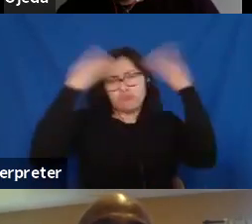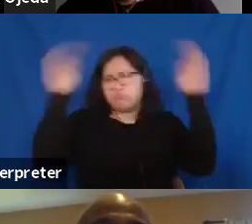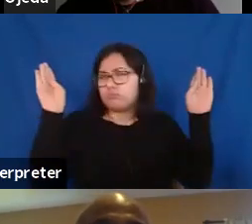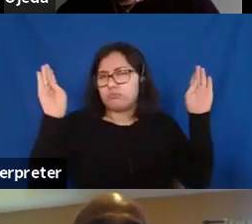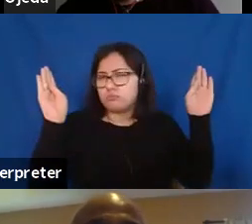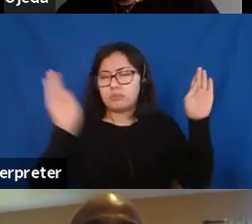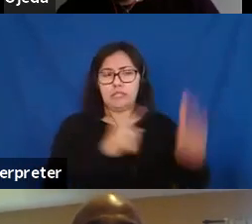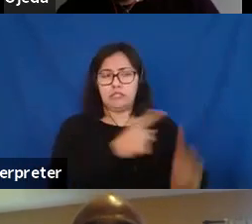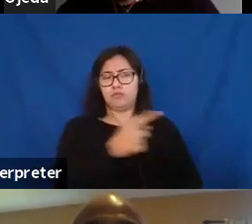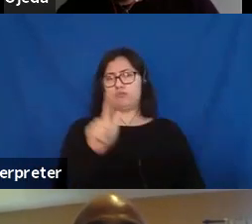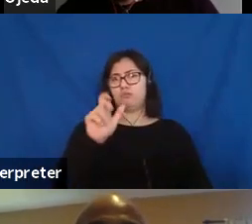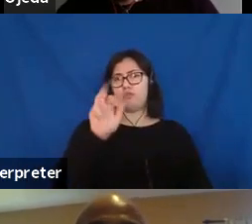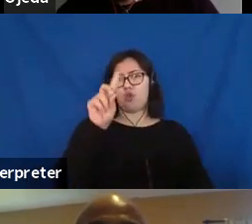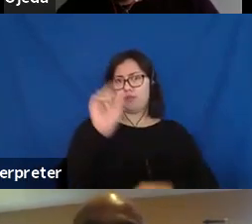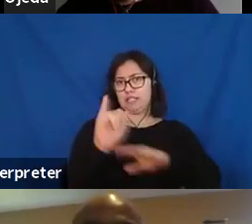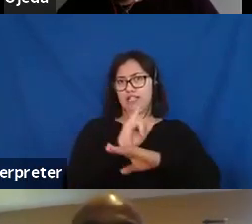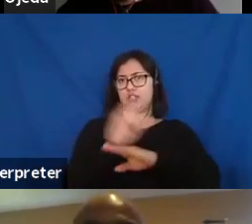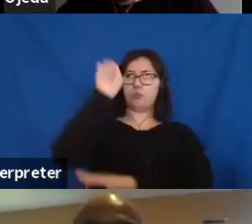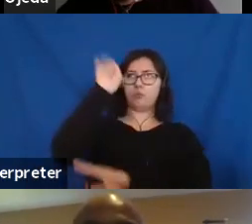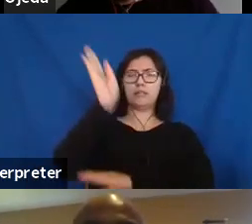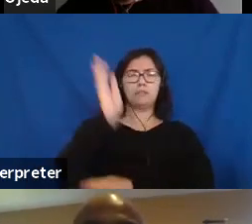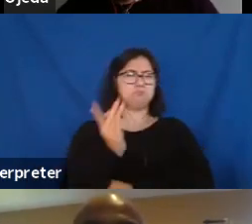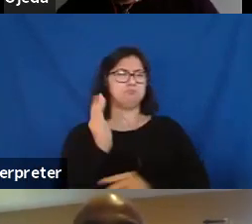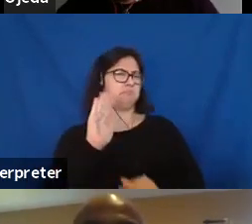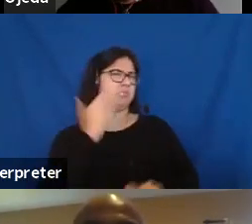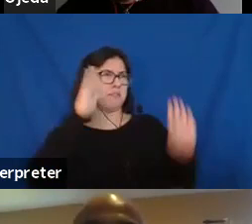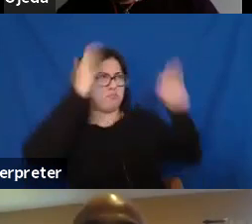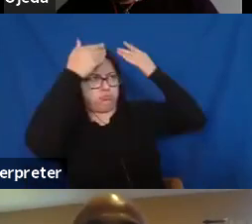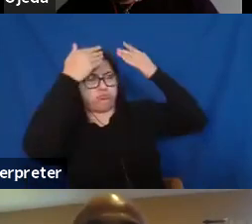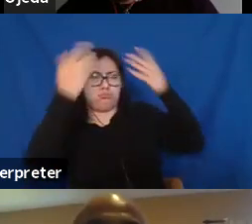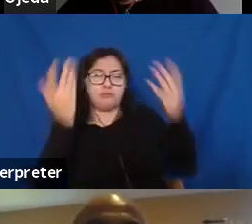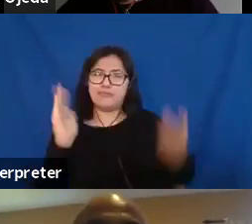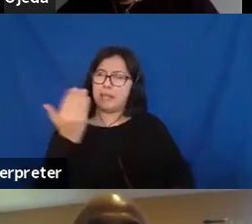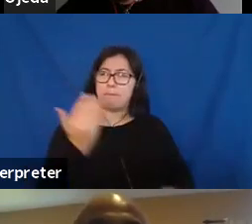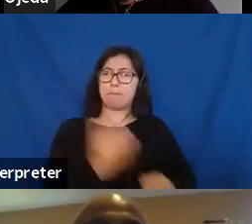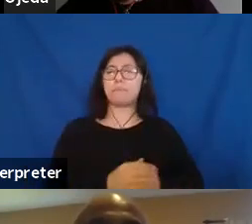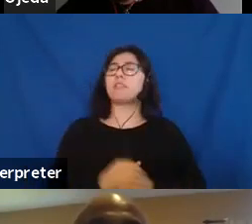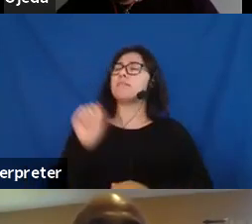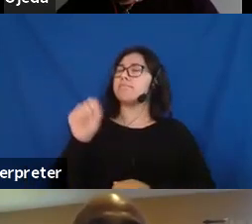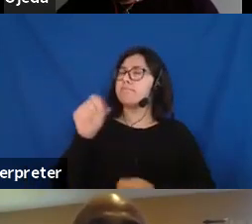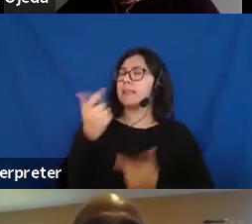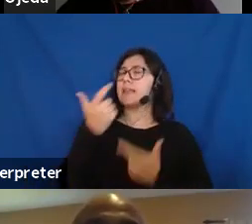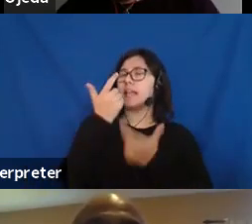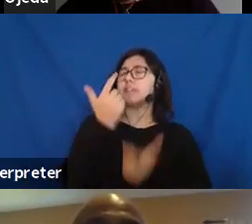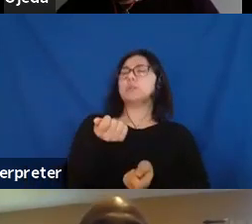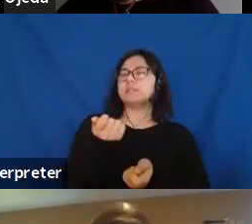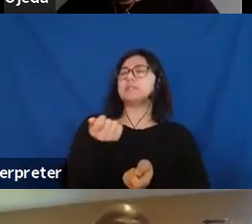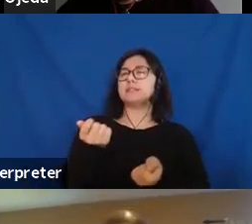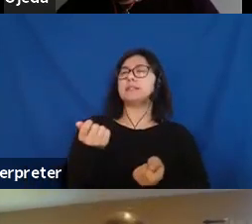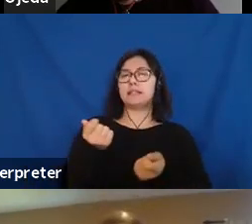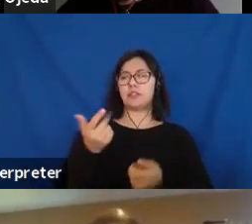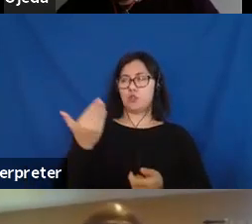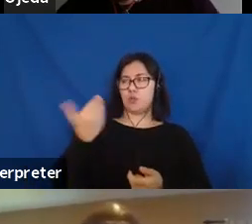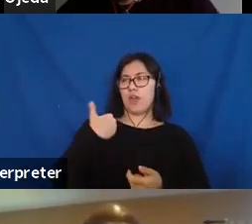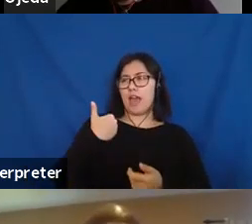was presented by Lords. Uh-huh. It's always an interesting dynamic when you have somebody of the same